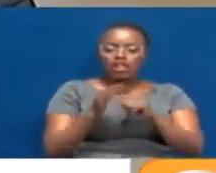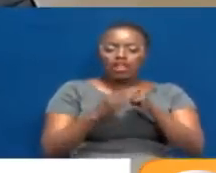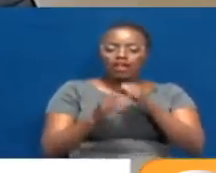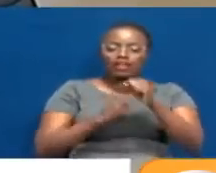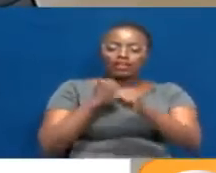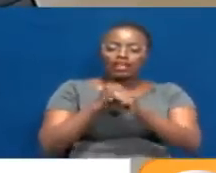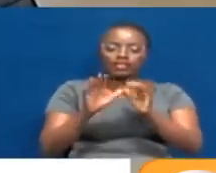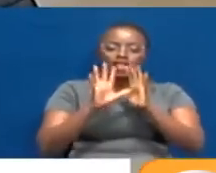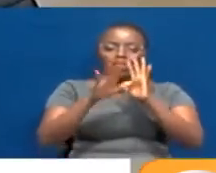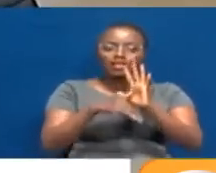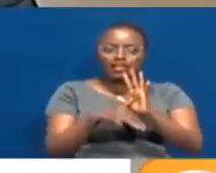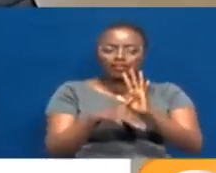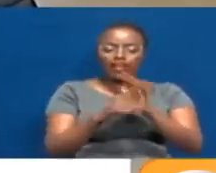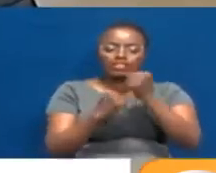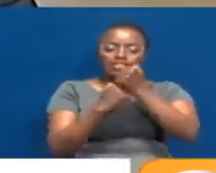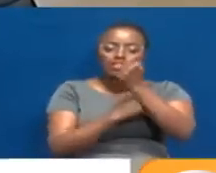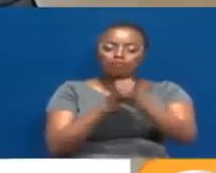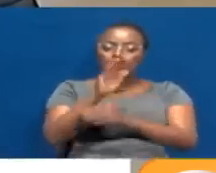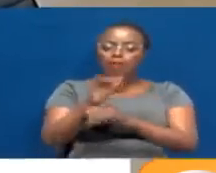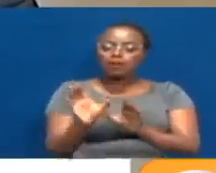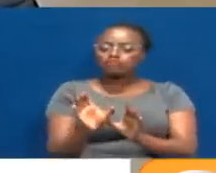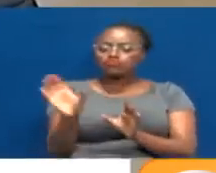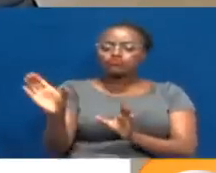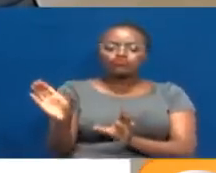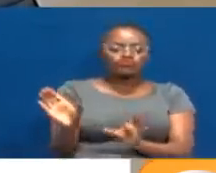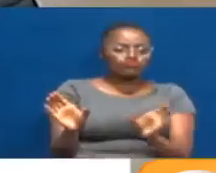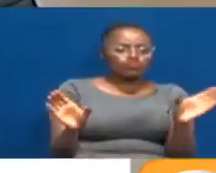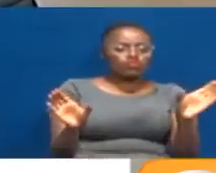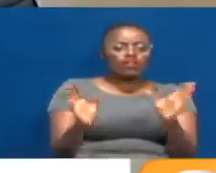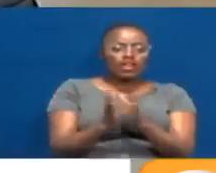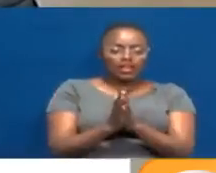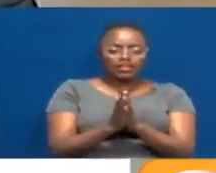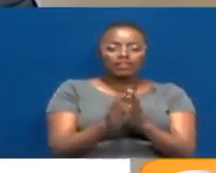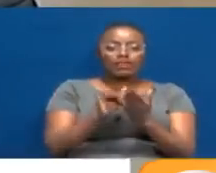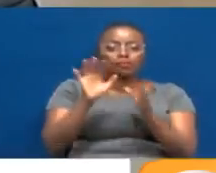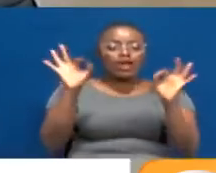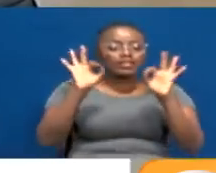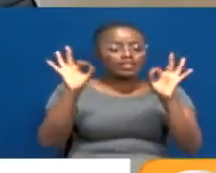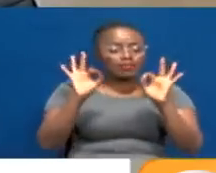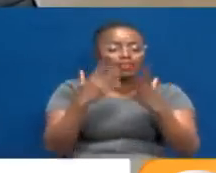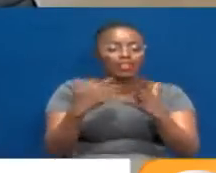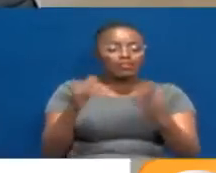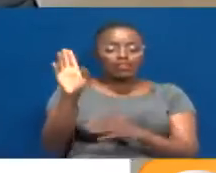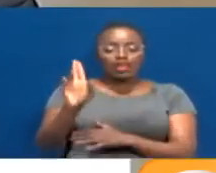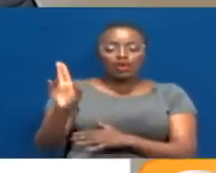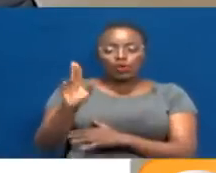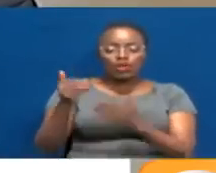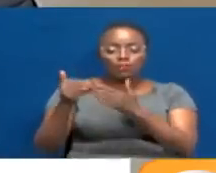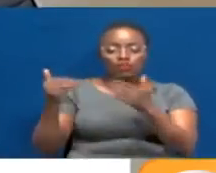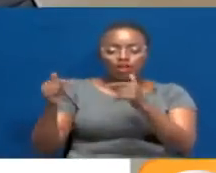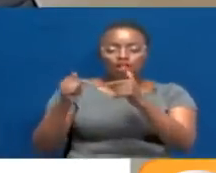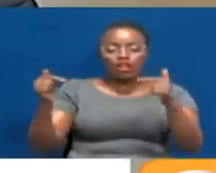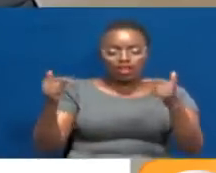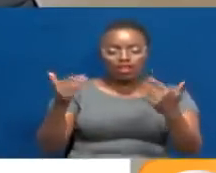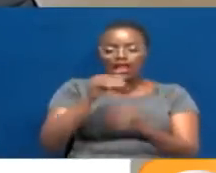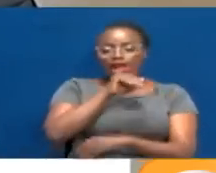later? Their supporters divided down the middle. And the most surprising thing is that Kenyatta's then arch-rival,